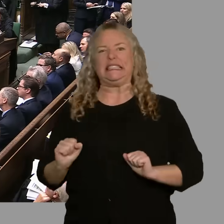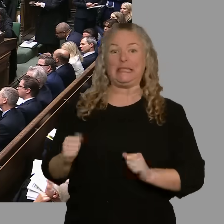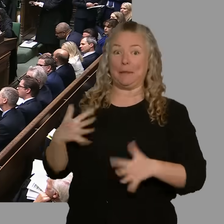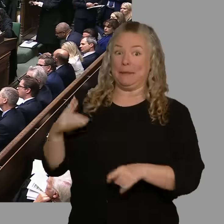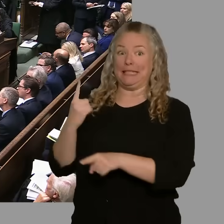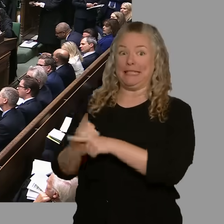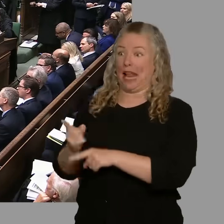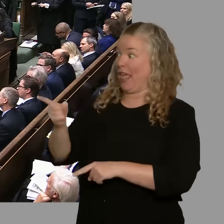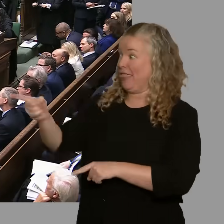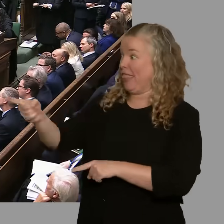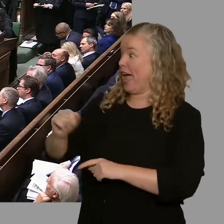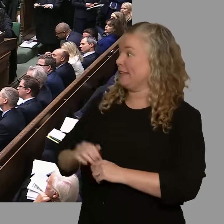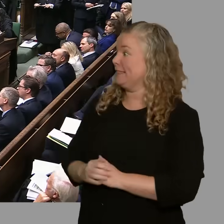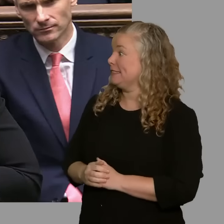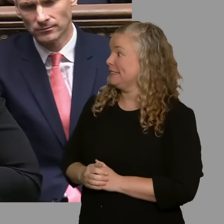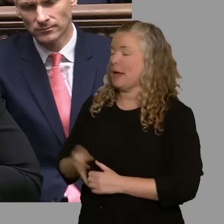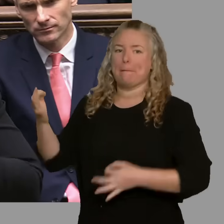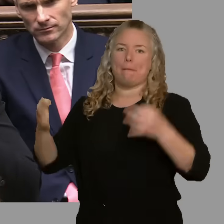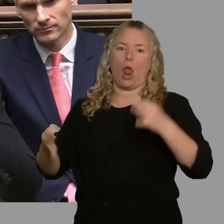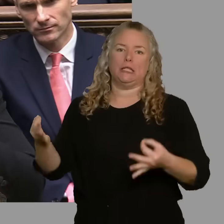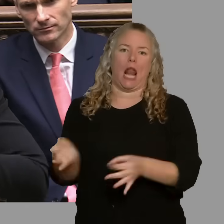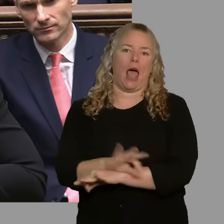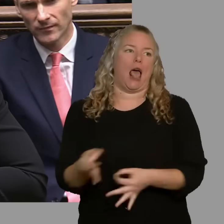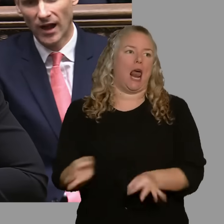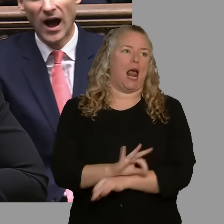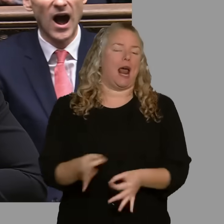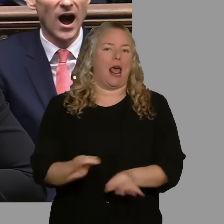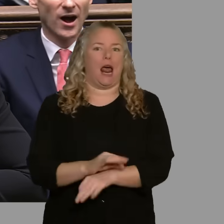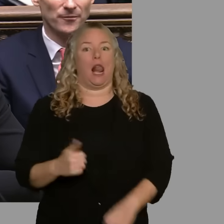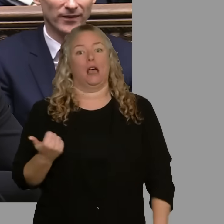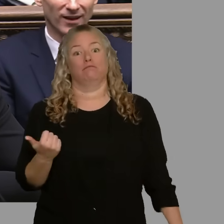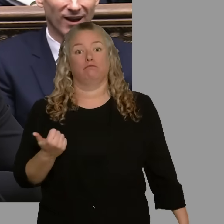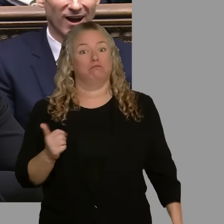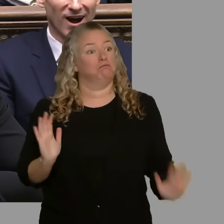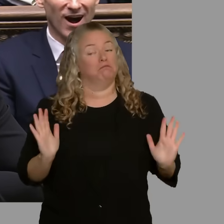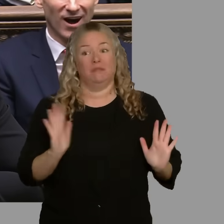The Prime Minister can read the beginning of a quote. Let me finish that quote.